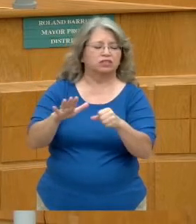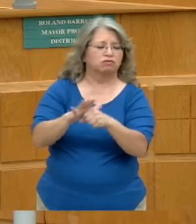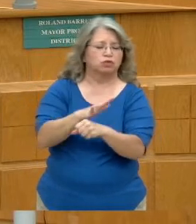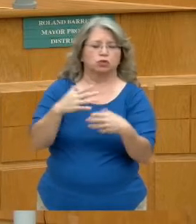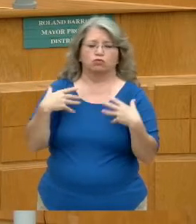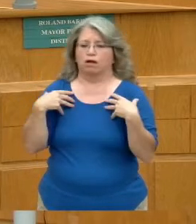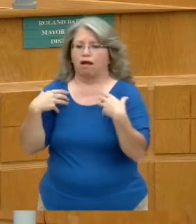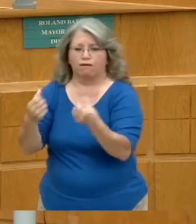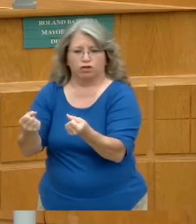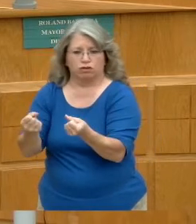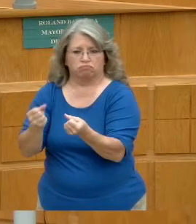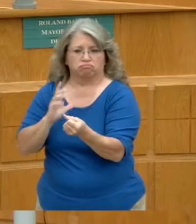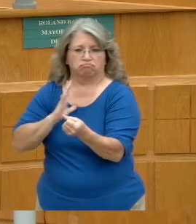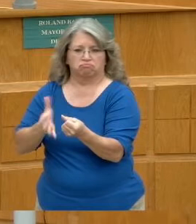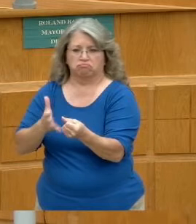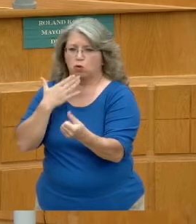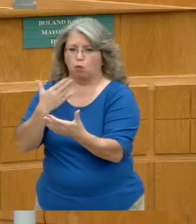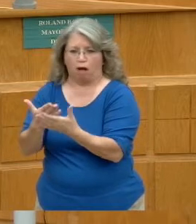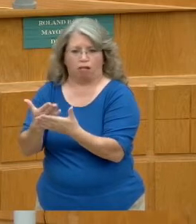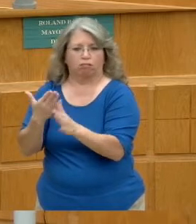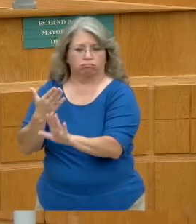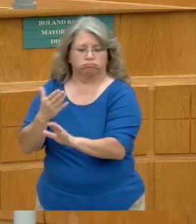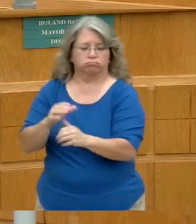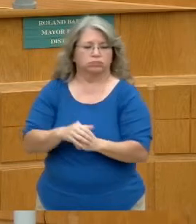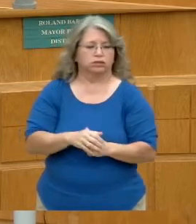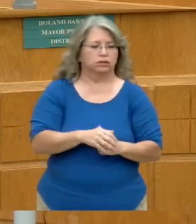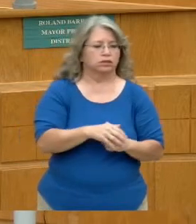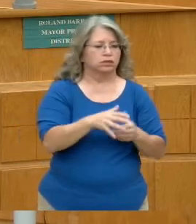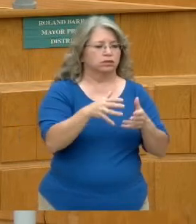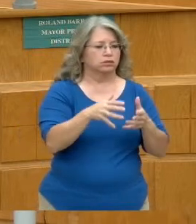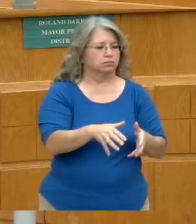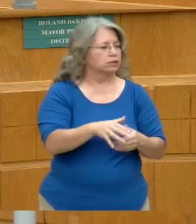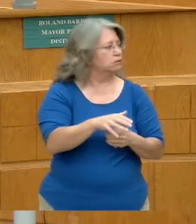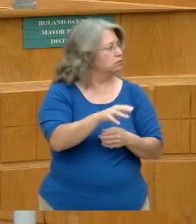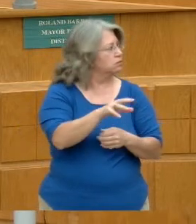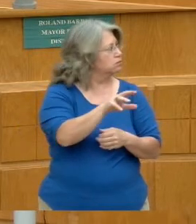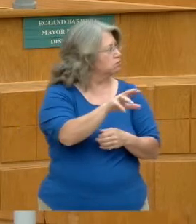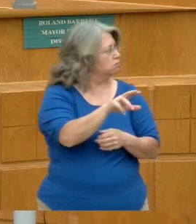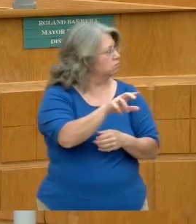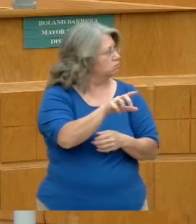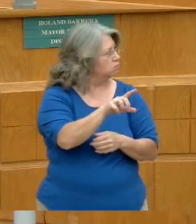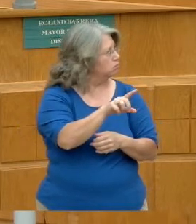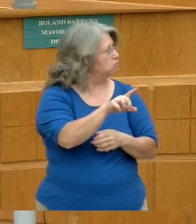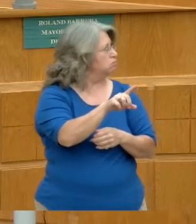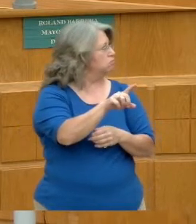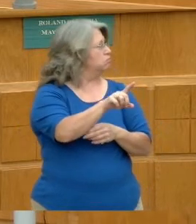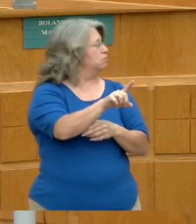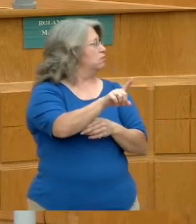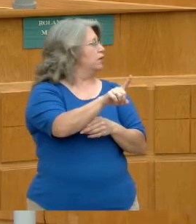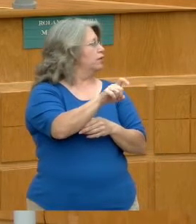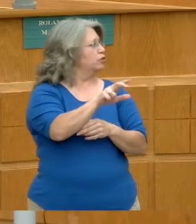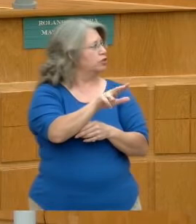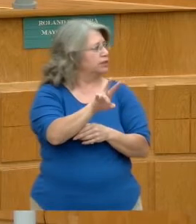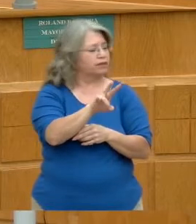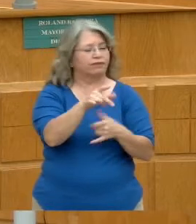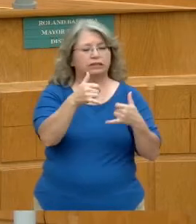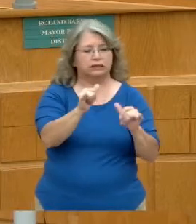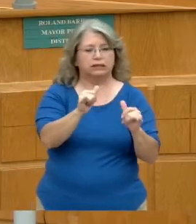leaves us with 130 who are still recovering. And so this is looking a little bit better than last week, where our